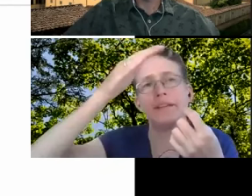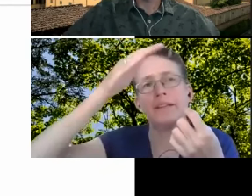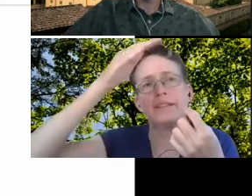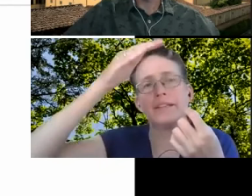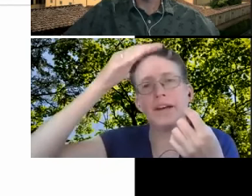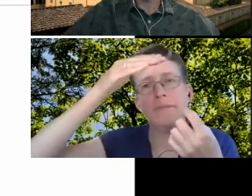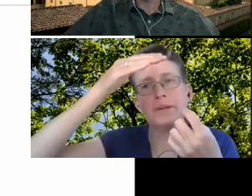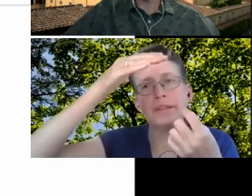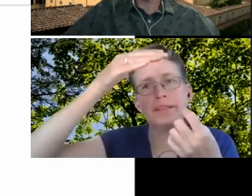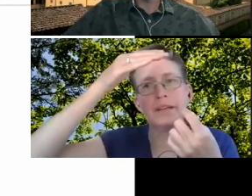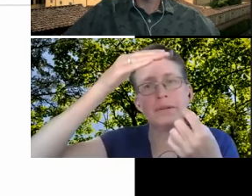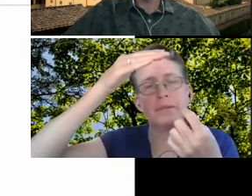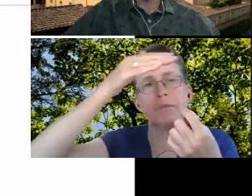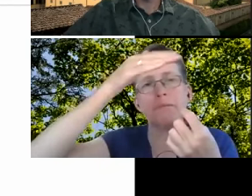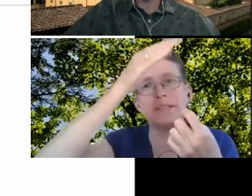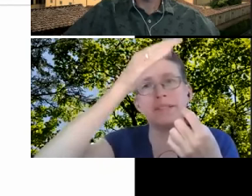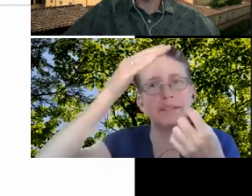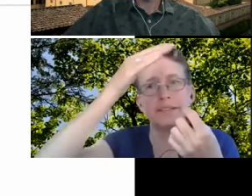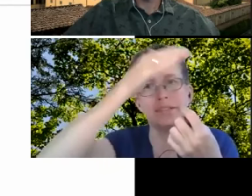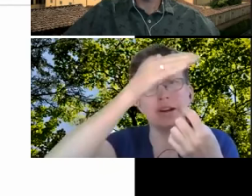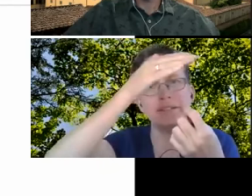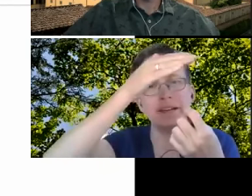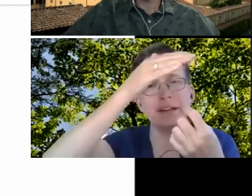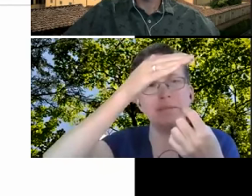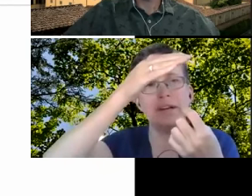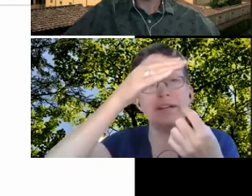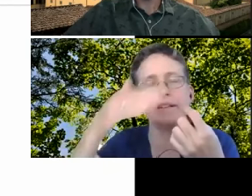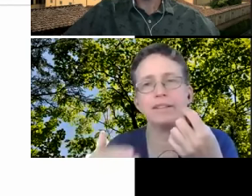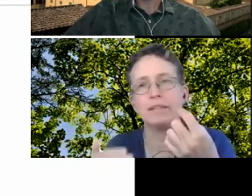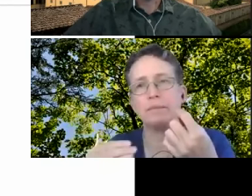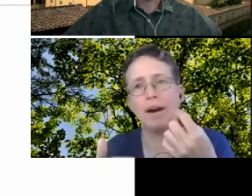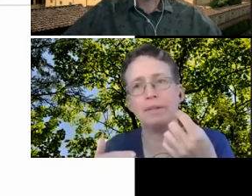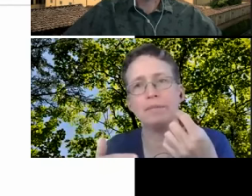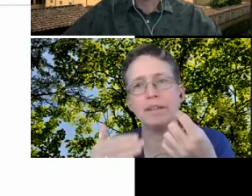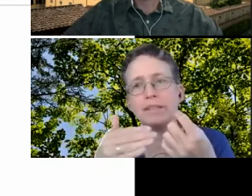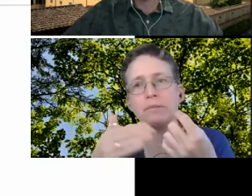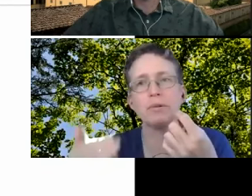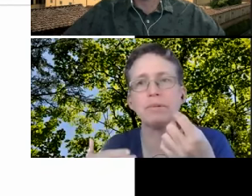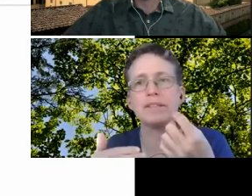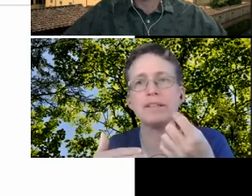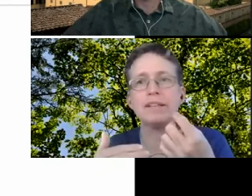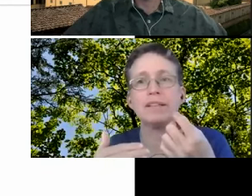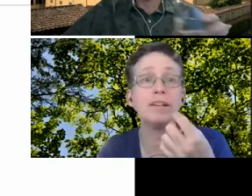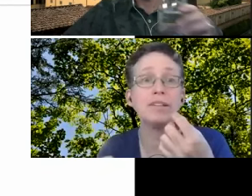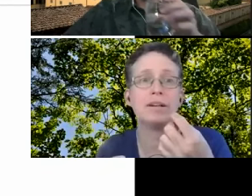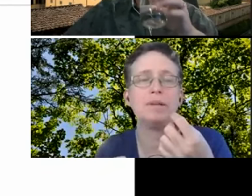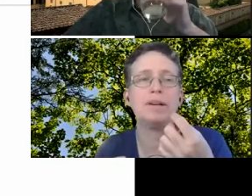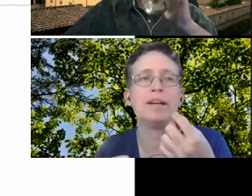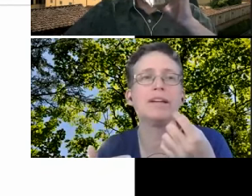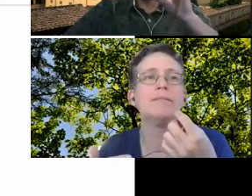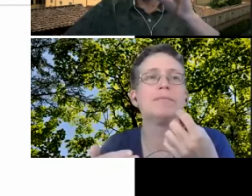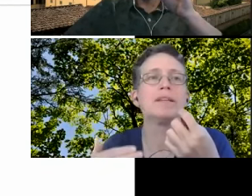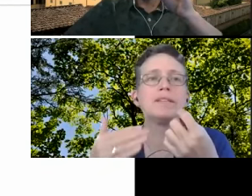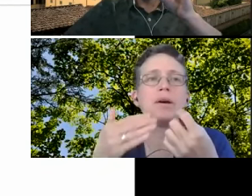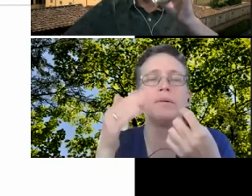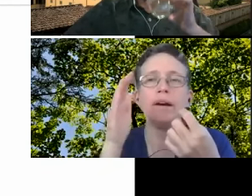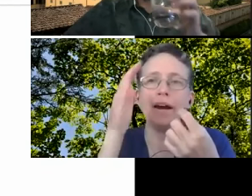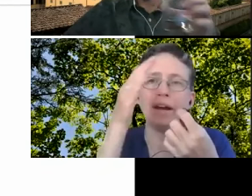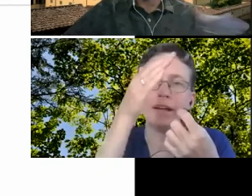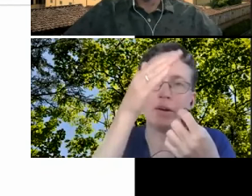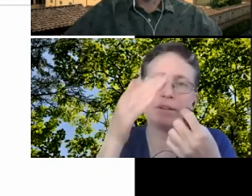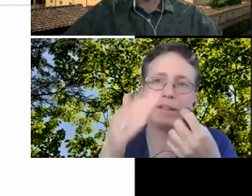the things at the top are things that were more present at the start of that time period, and the things at the bottom are things that were more present in the later time period.